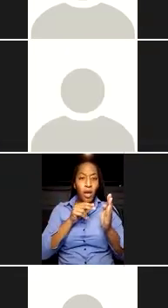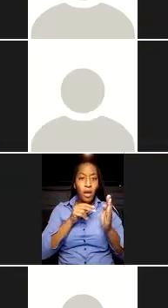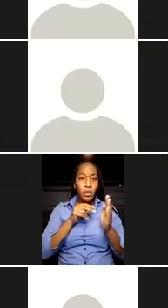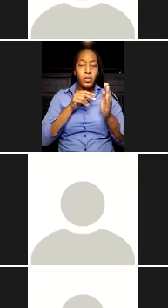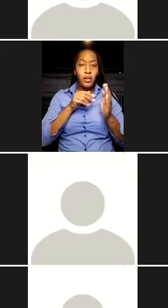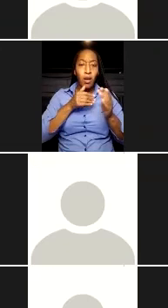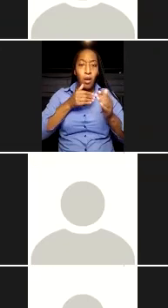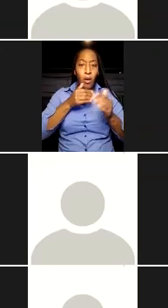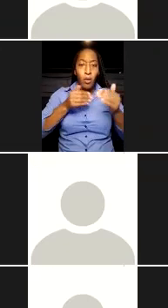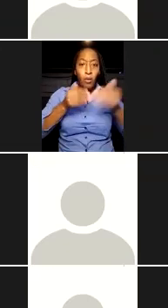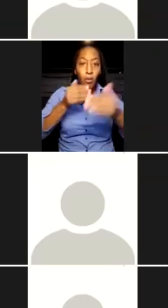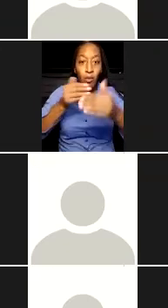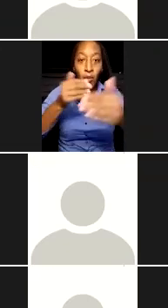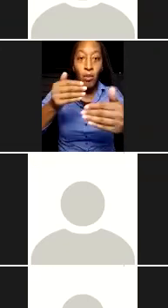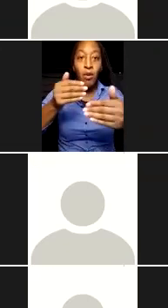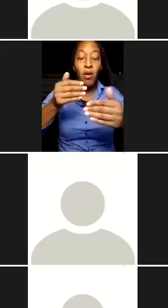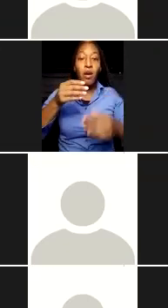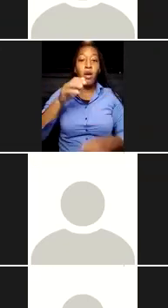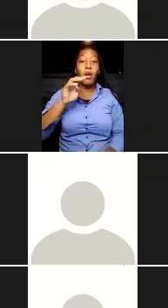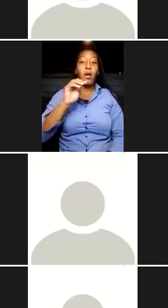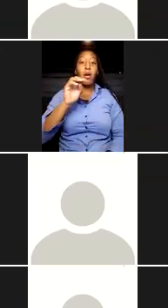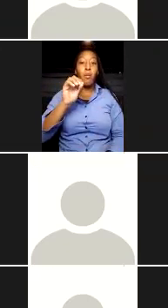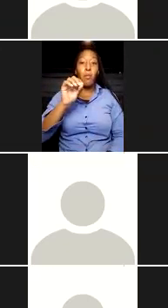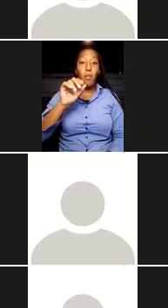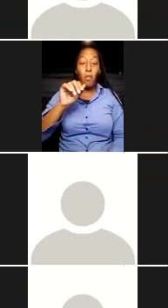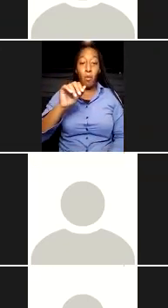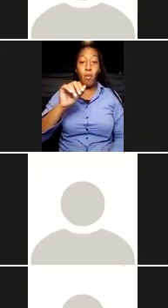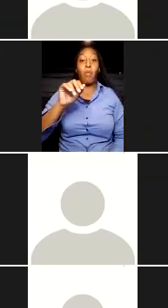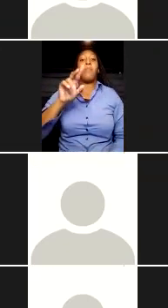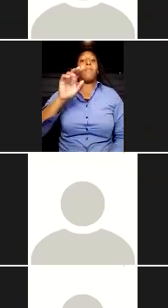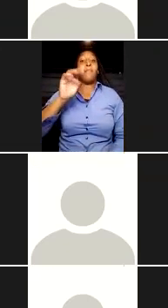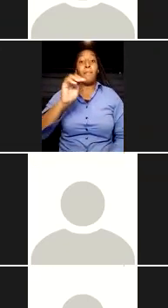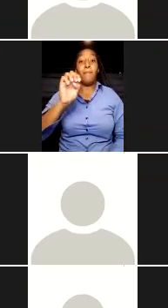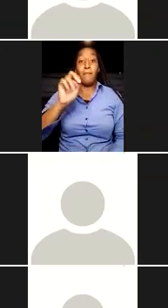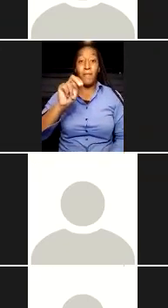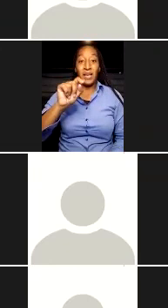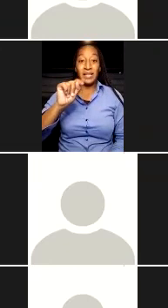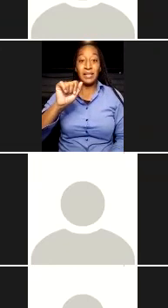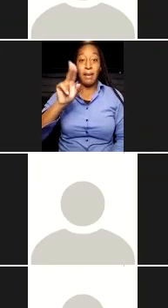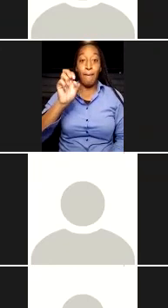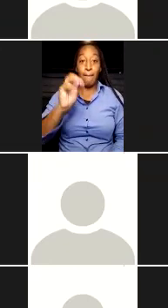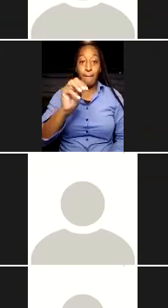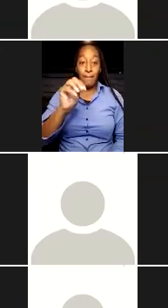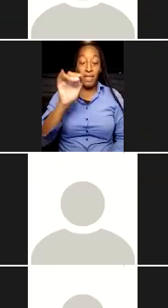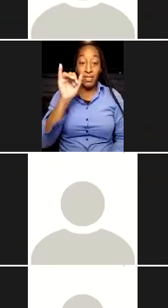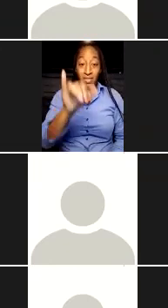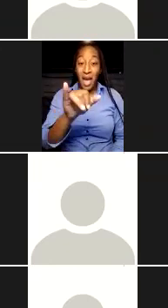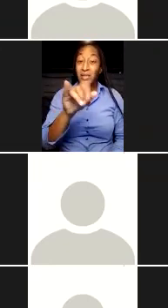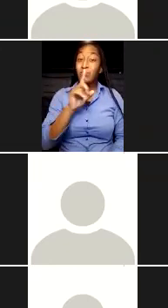Um, so momentum is a very useful property of a moving object.